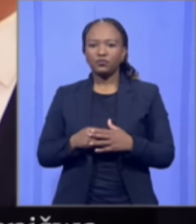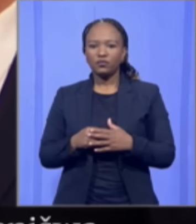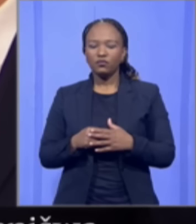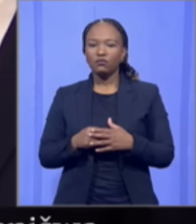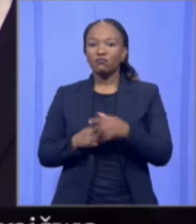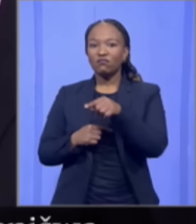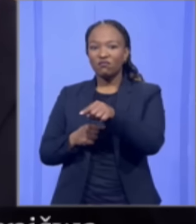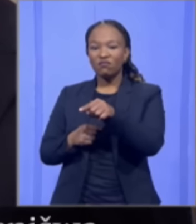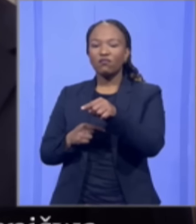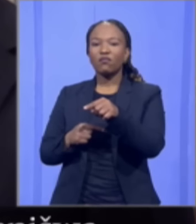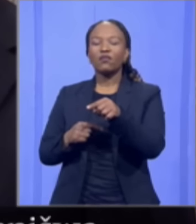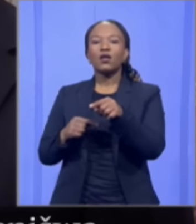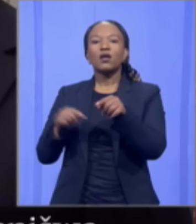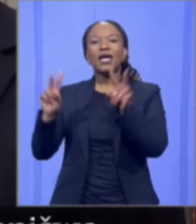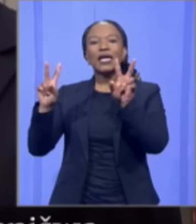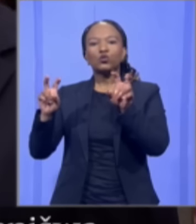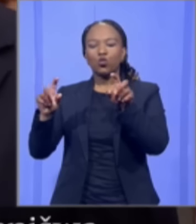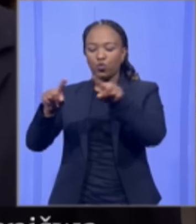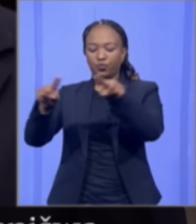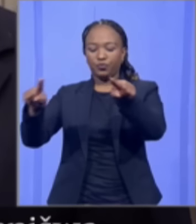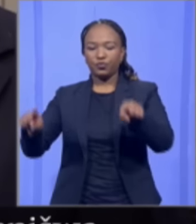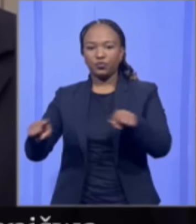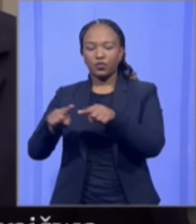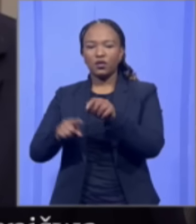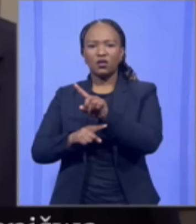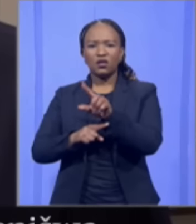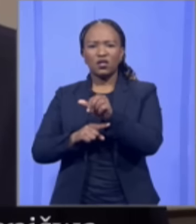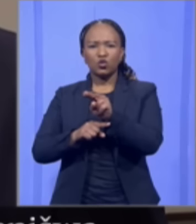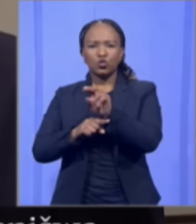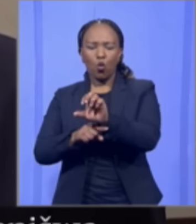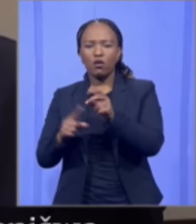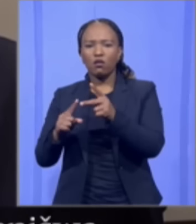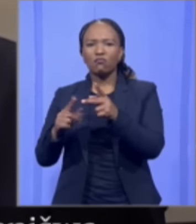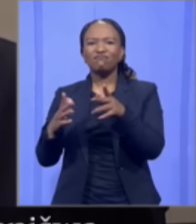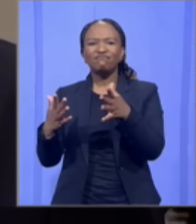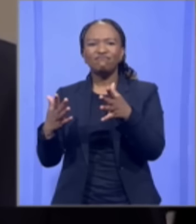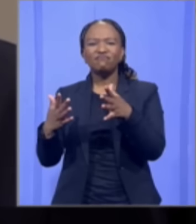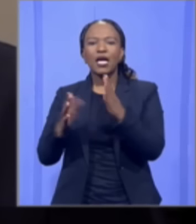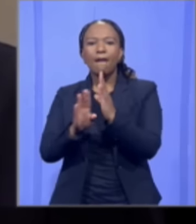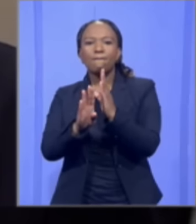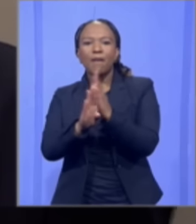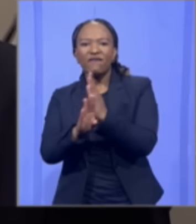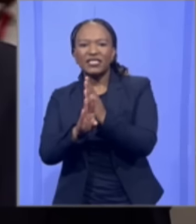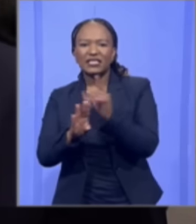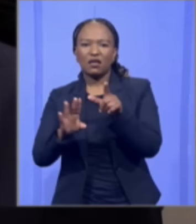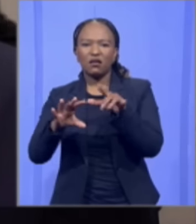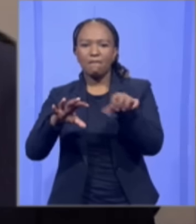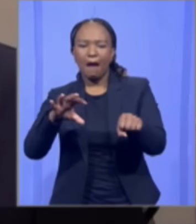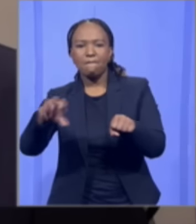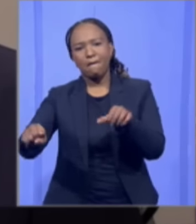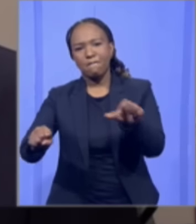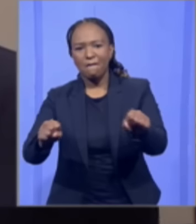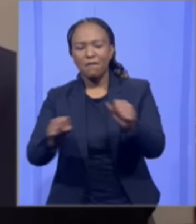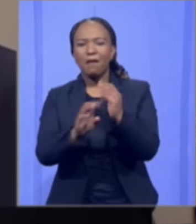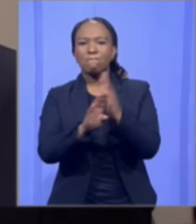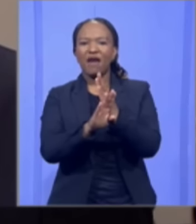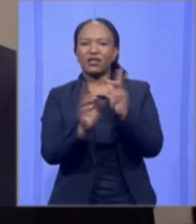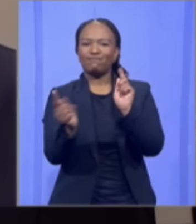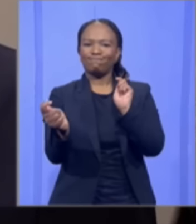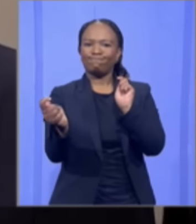about privatization. For instance, if we look at the Thabo Bester matter, I want to visit